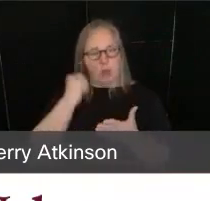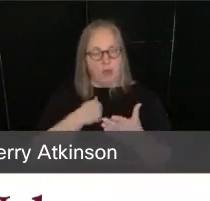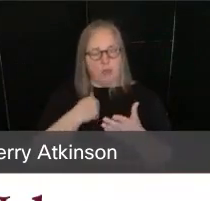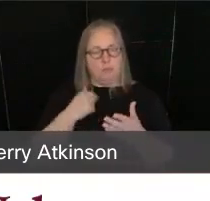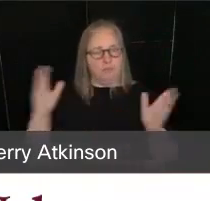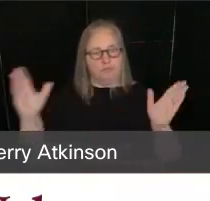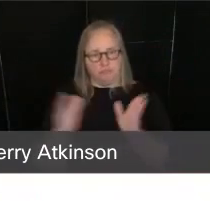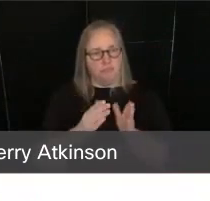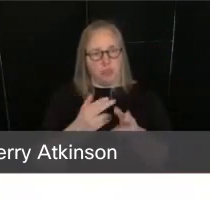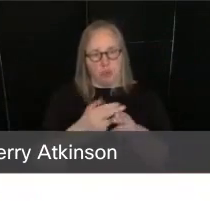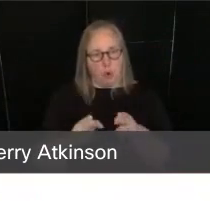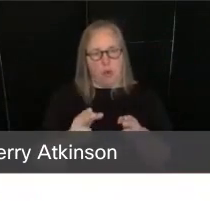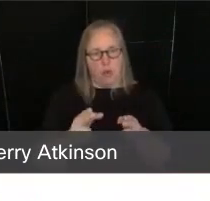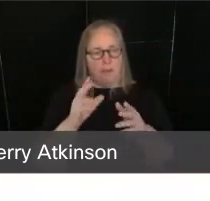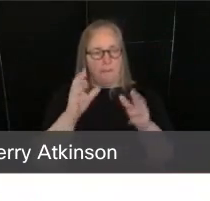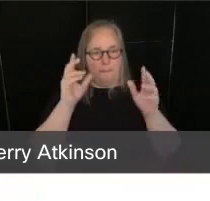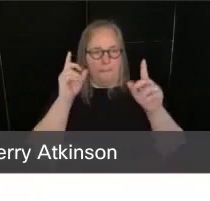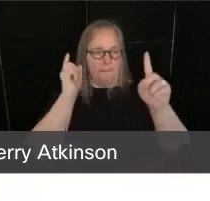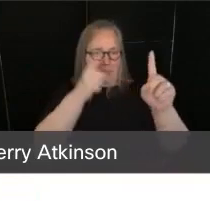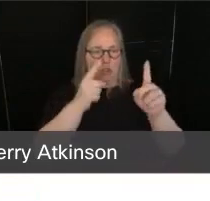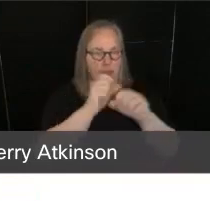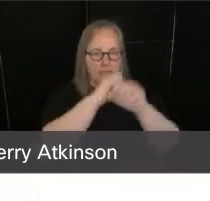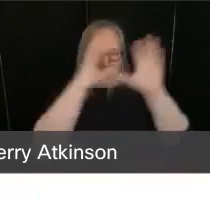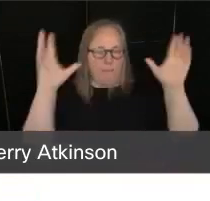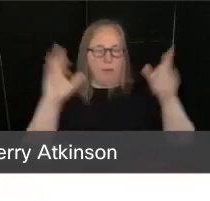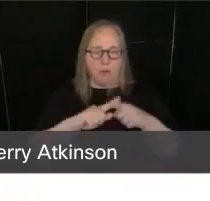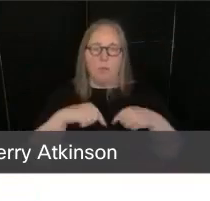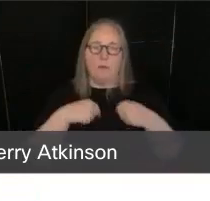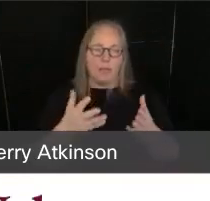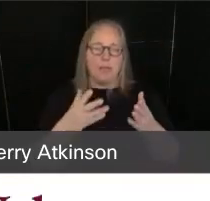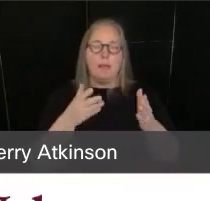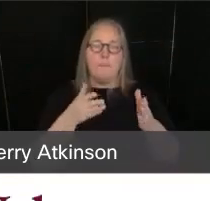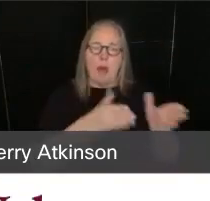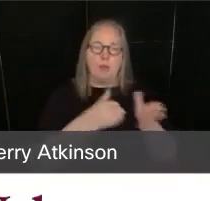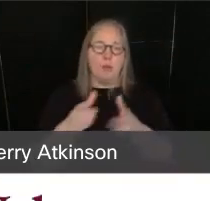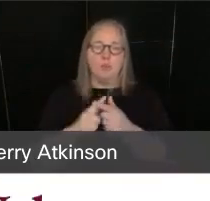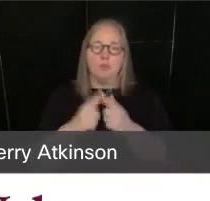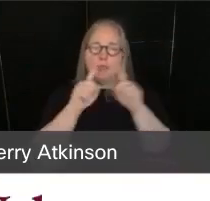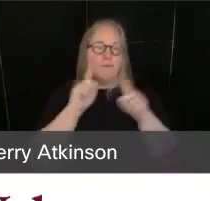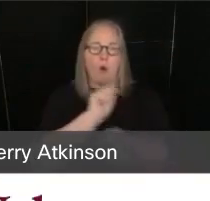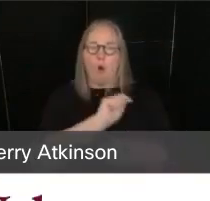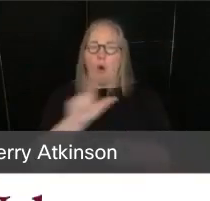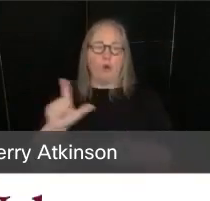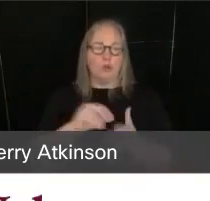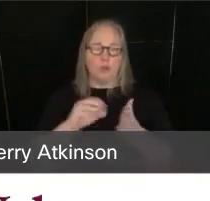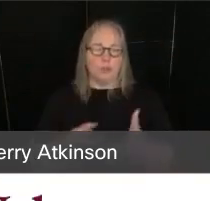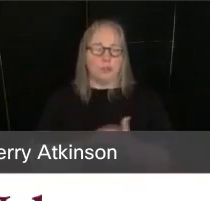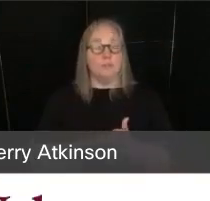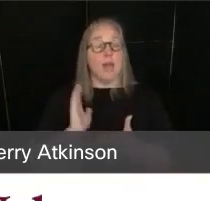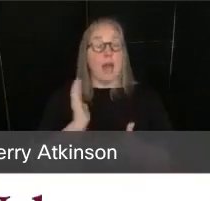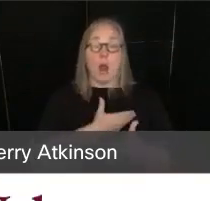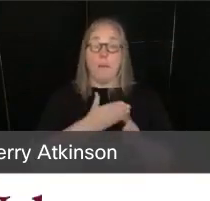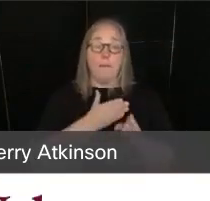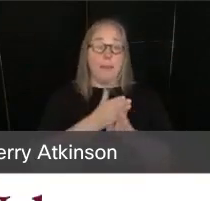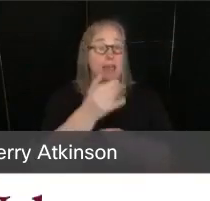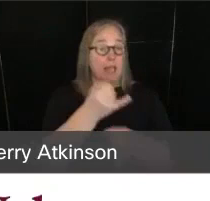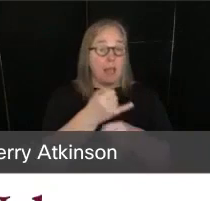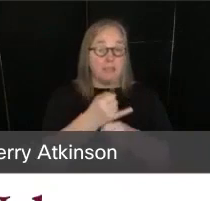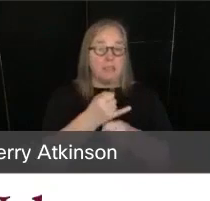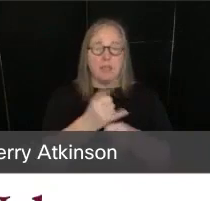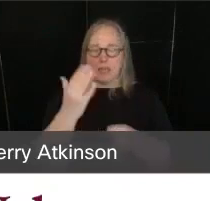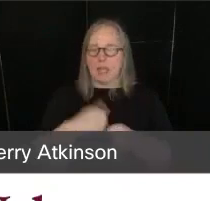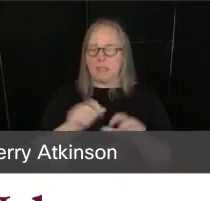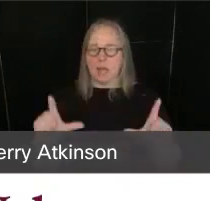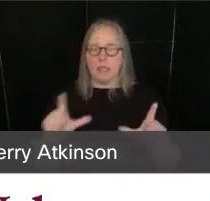providing pathways to success for all of our students. Our main campus, which is the next slide,